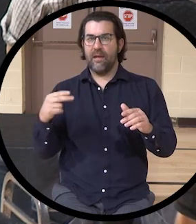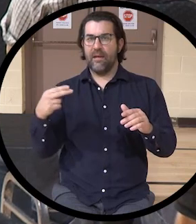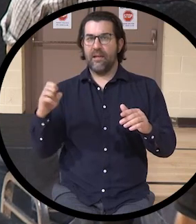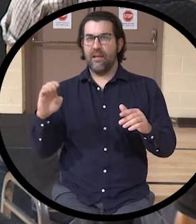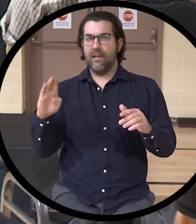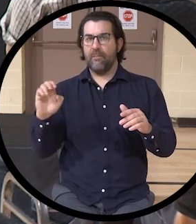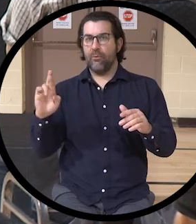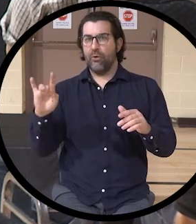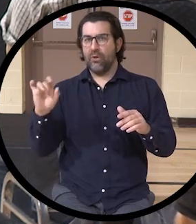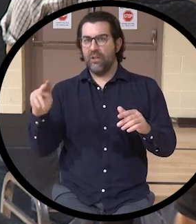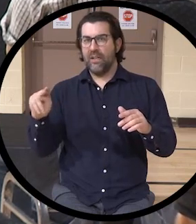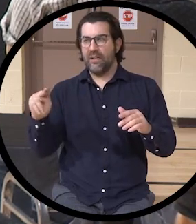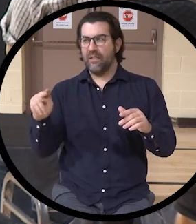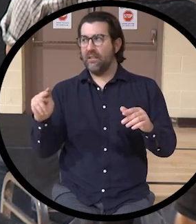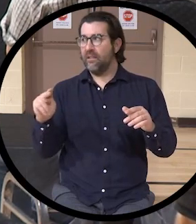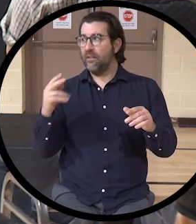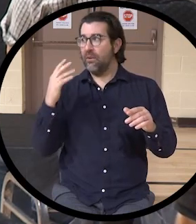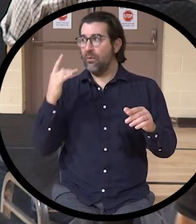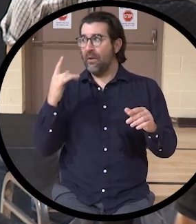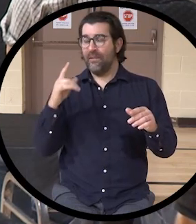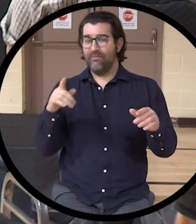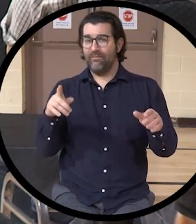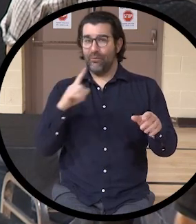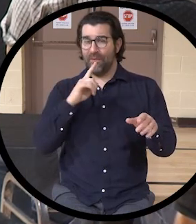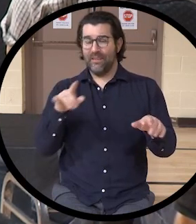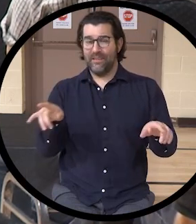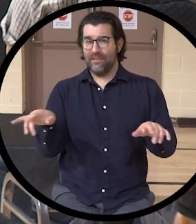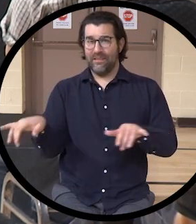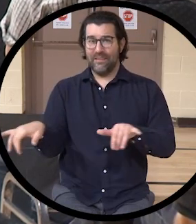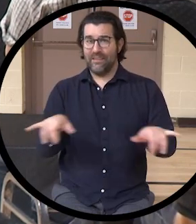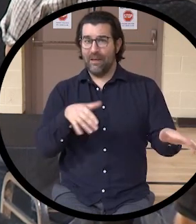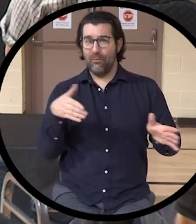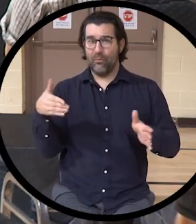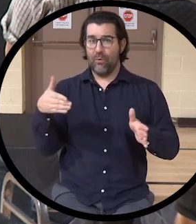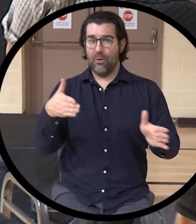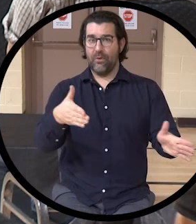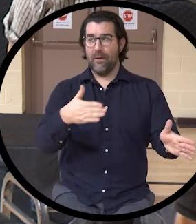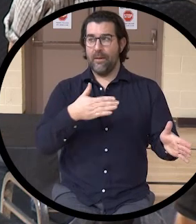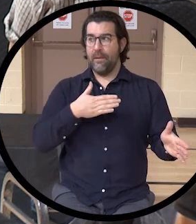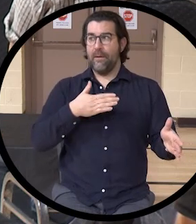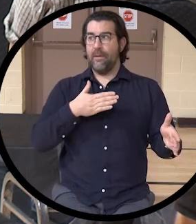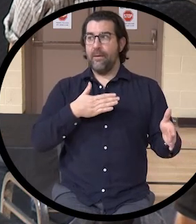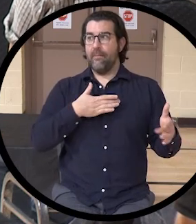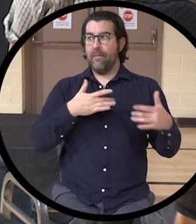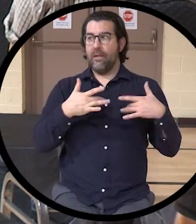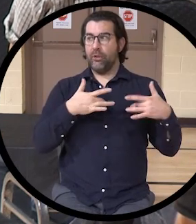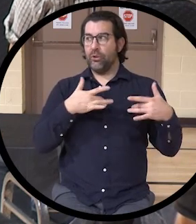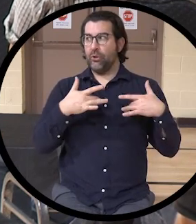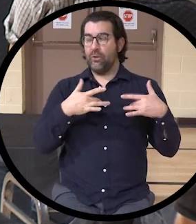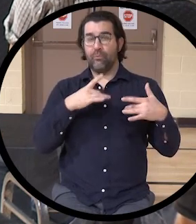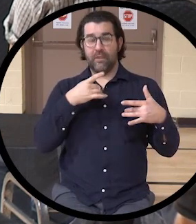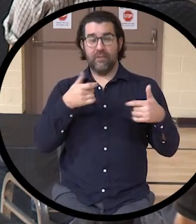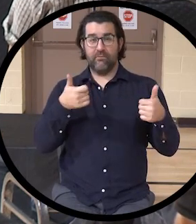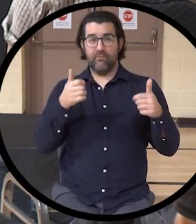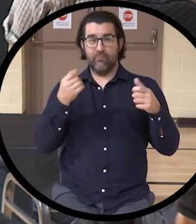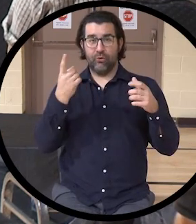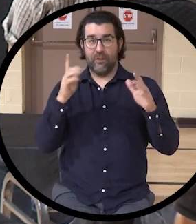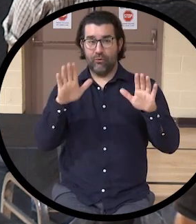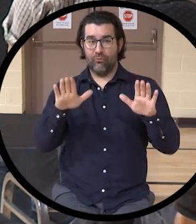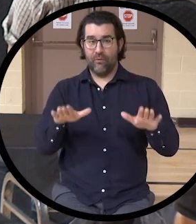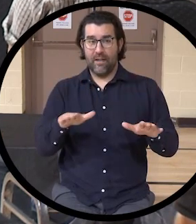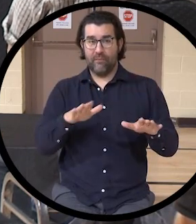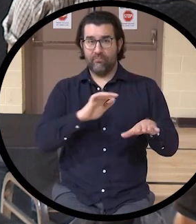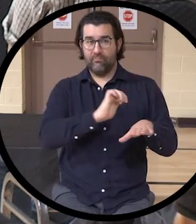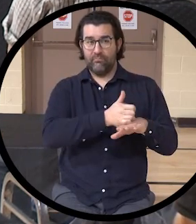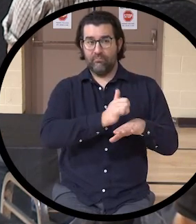Pemberton. Because it's the same road. My concern is, and I think it's great that they're there, and I think it's great all